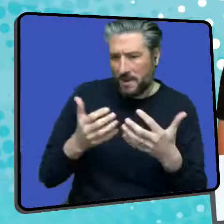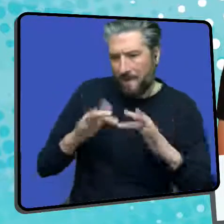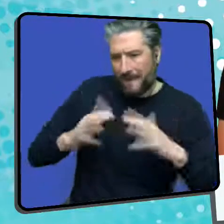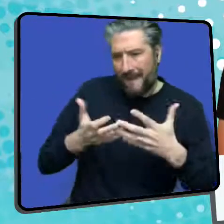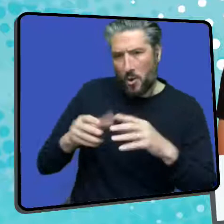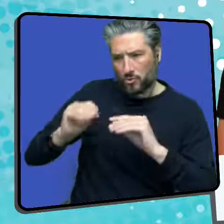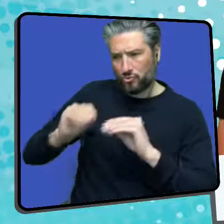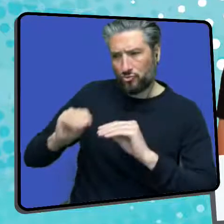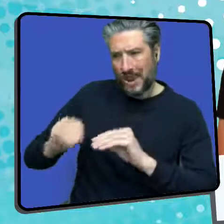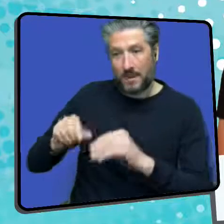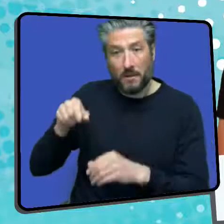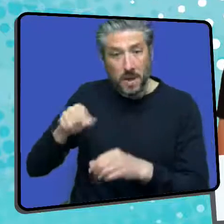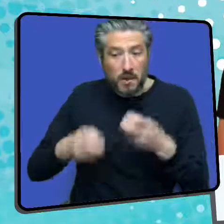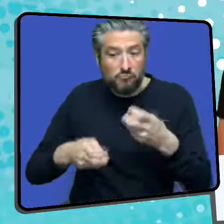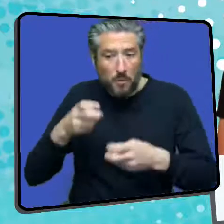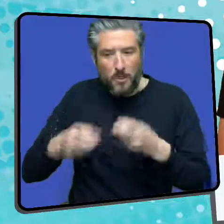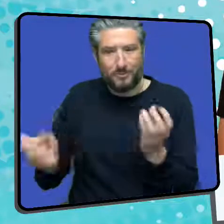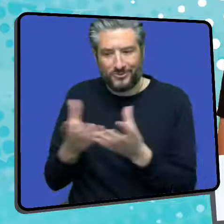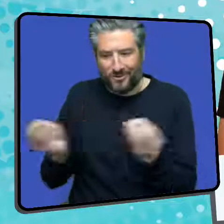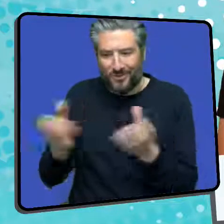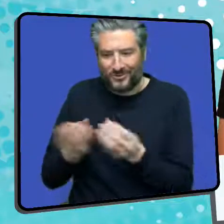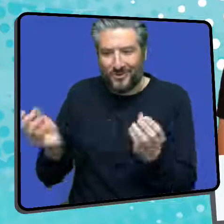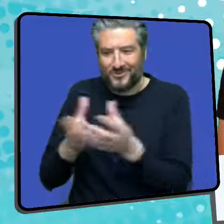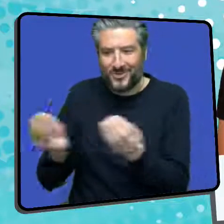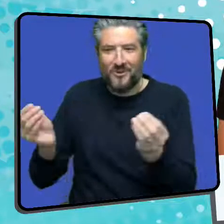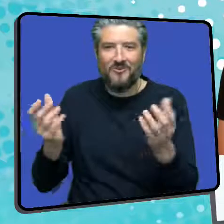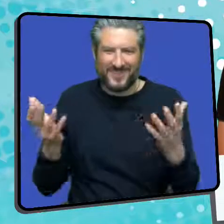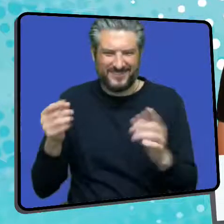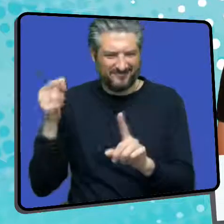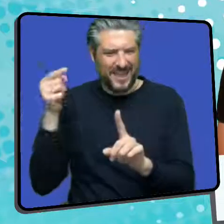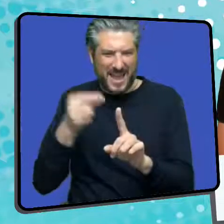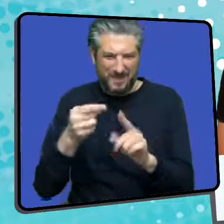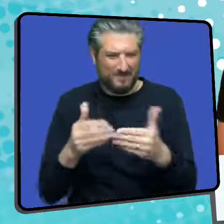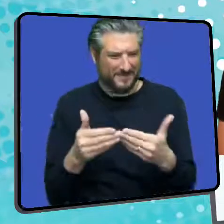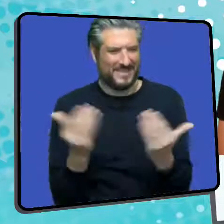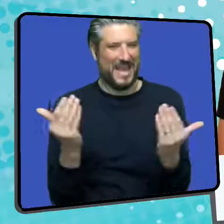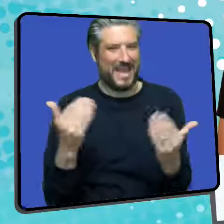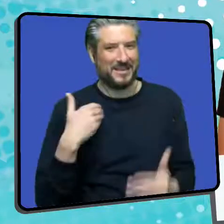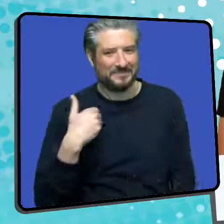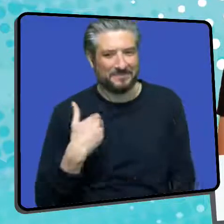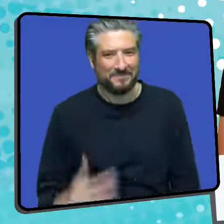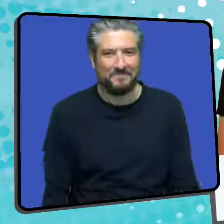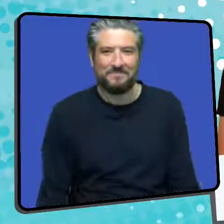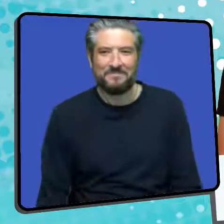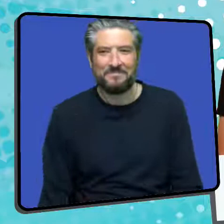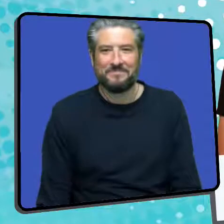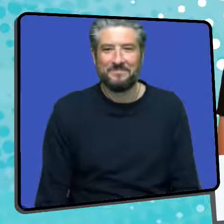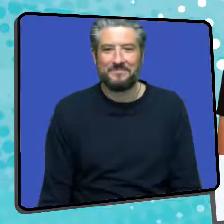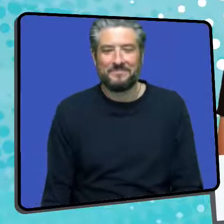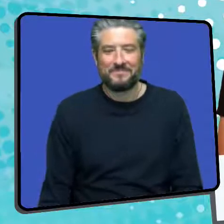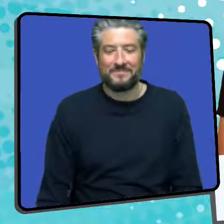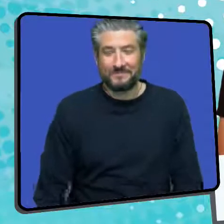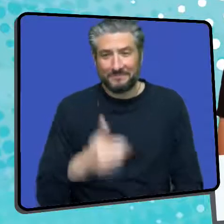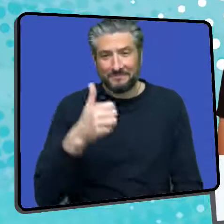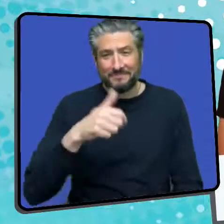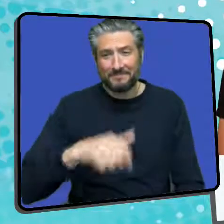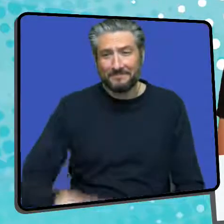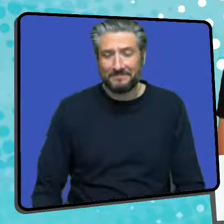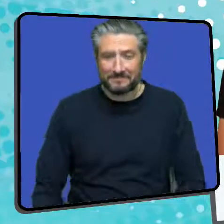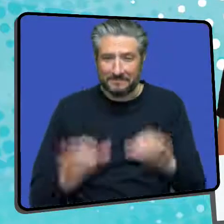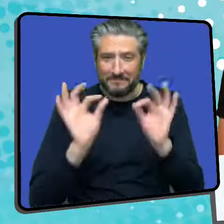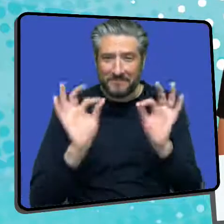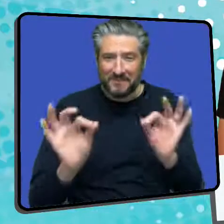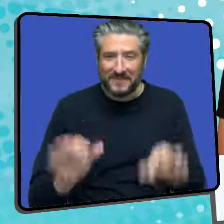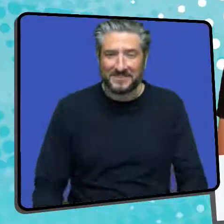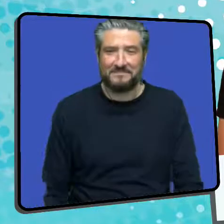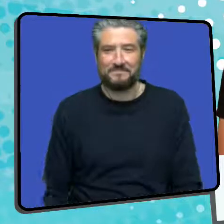Wonderful. So it's a lot of I was going to say background work, I would say. Yeah. No, perfect.